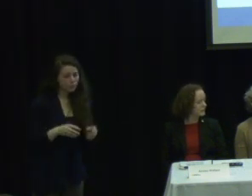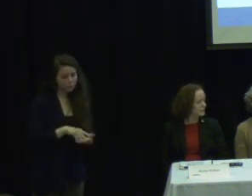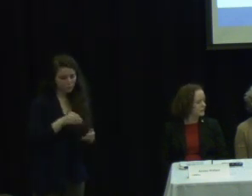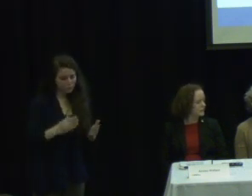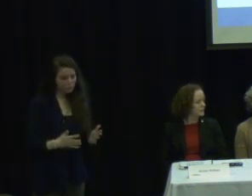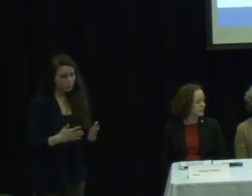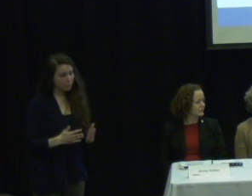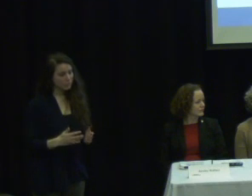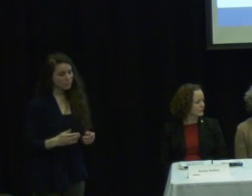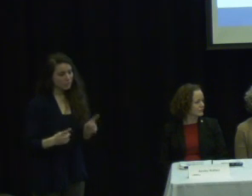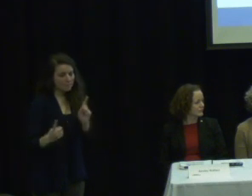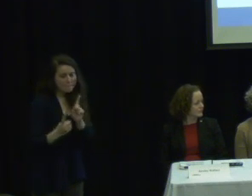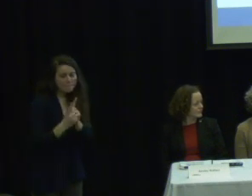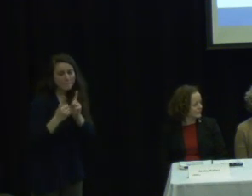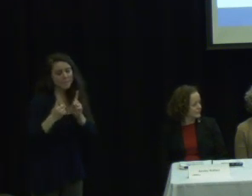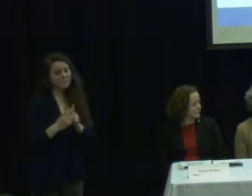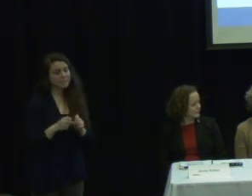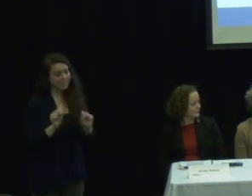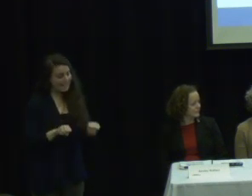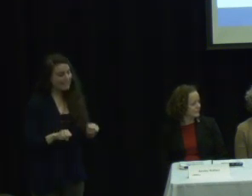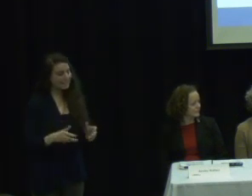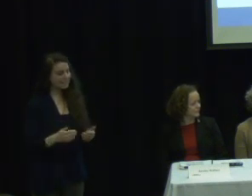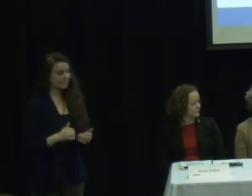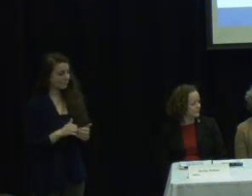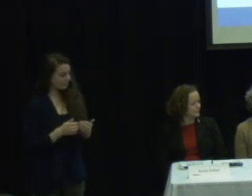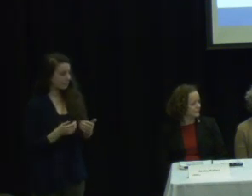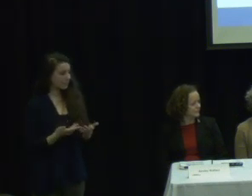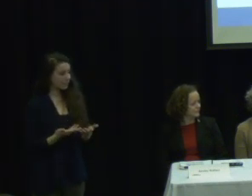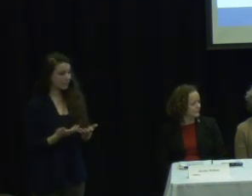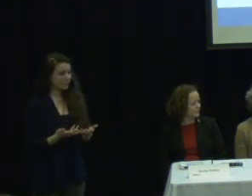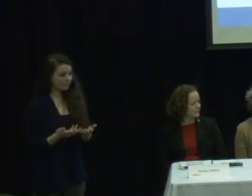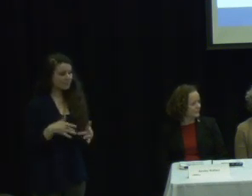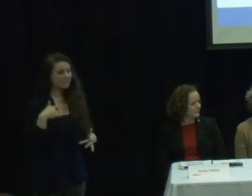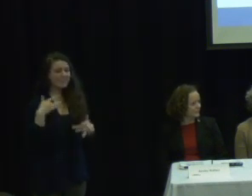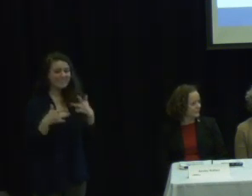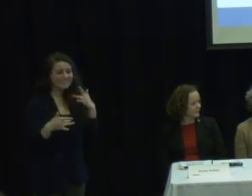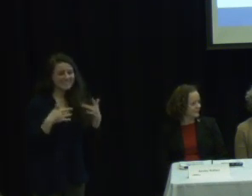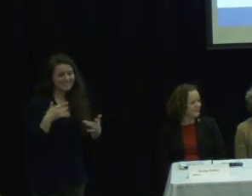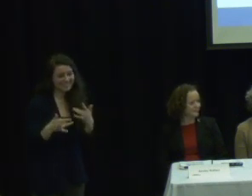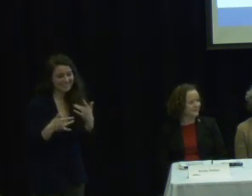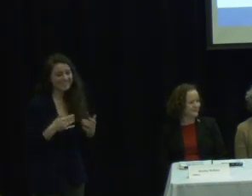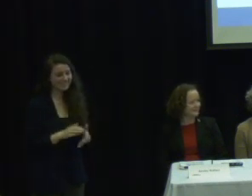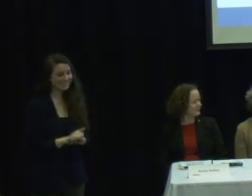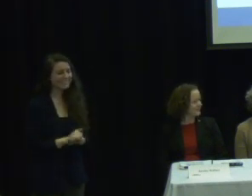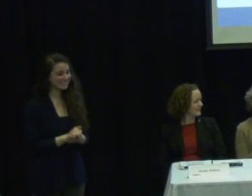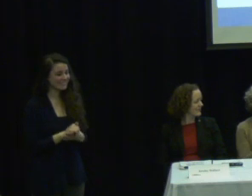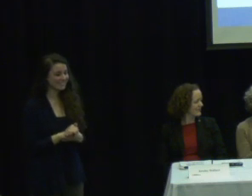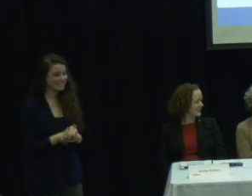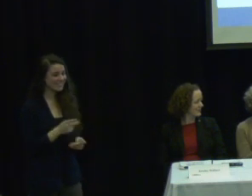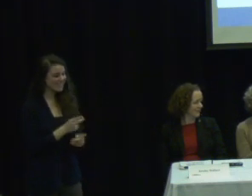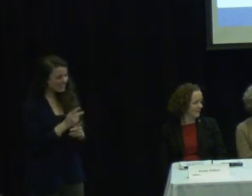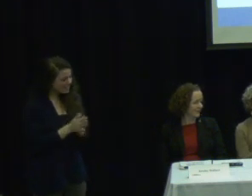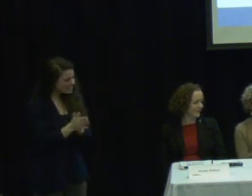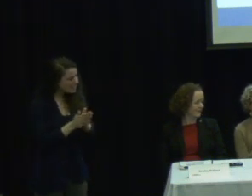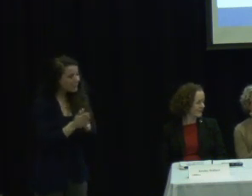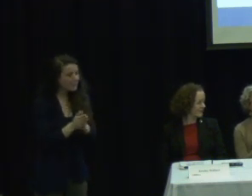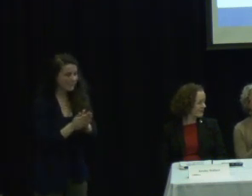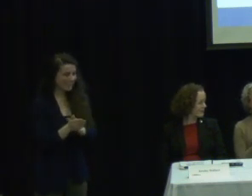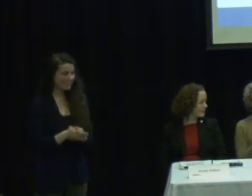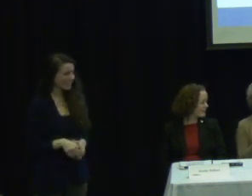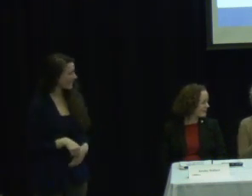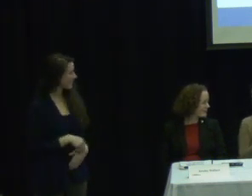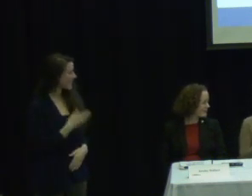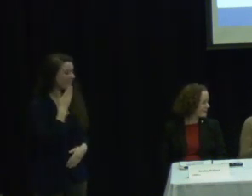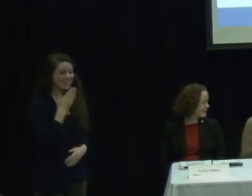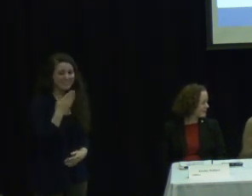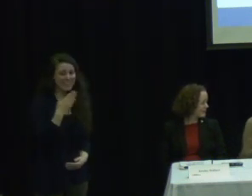out and more than happy to work with other people who might think that's a good idea. Thank you, Janice.